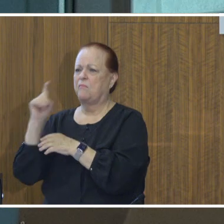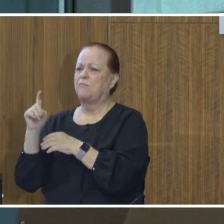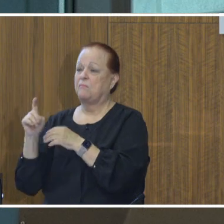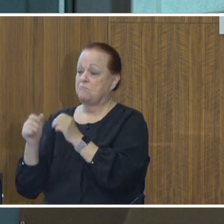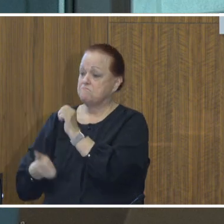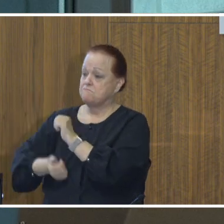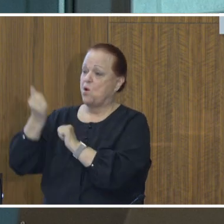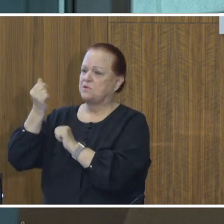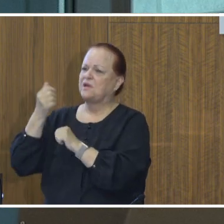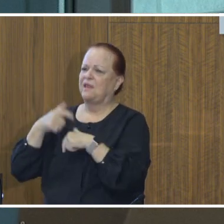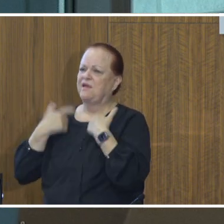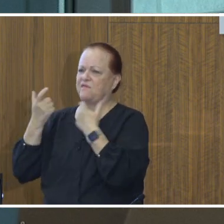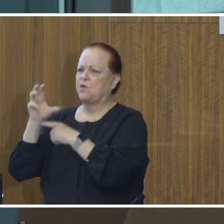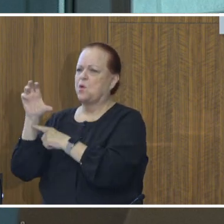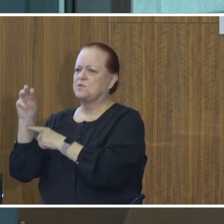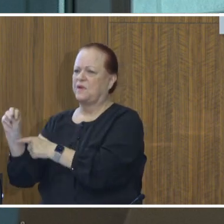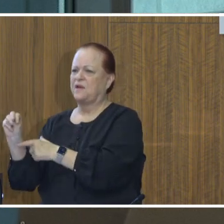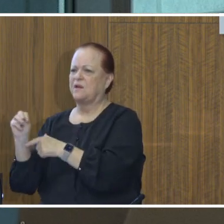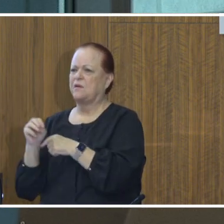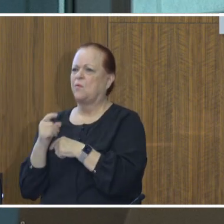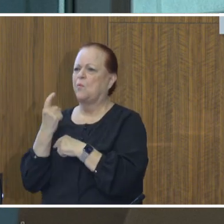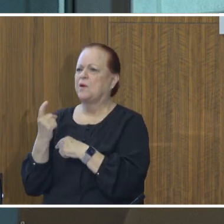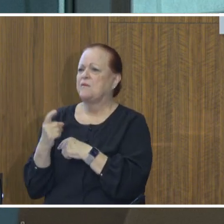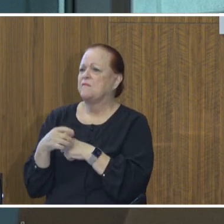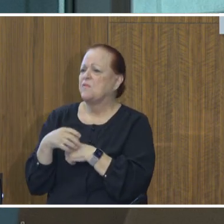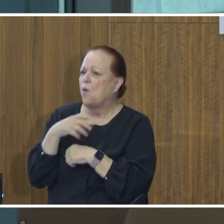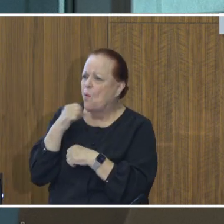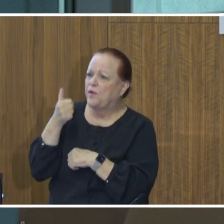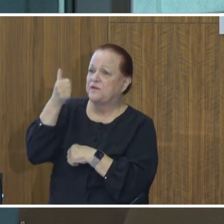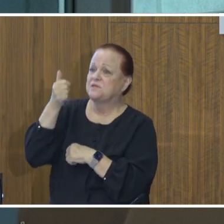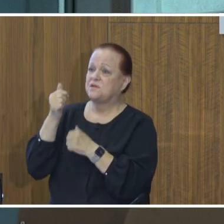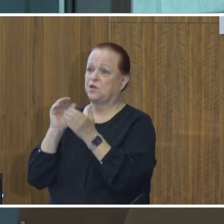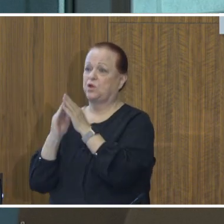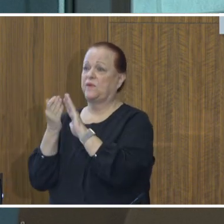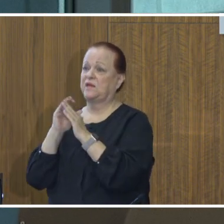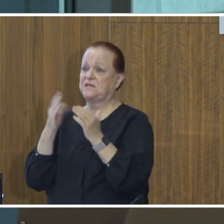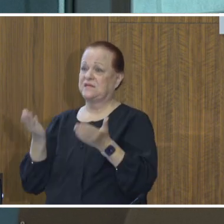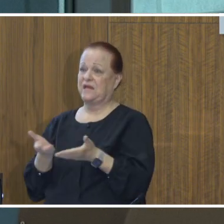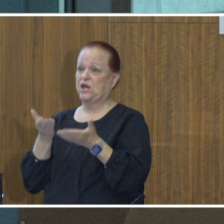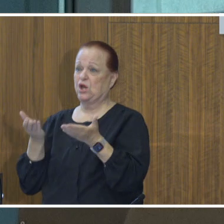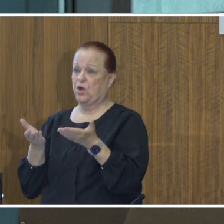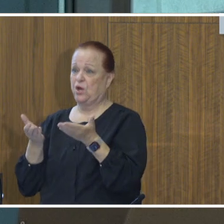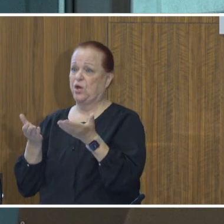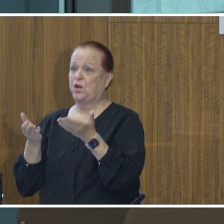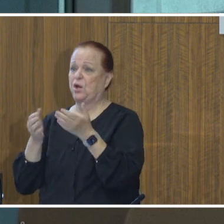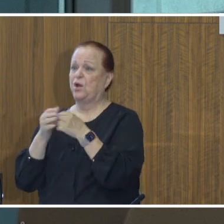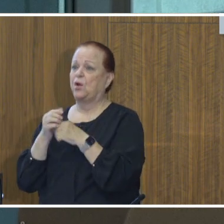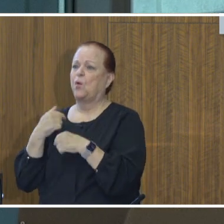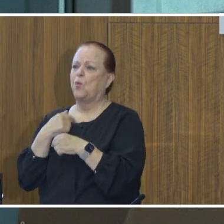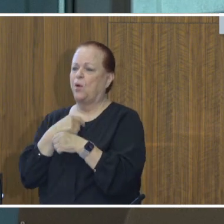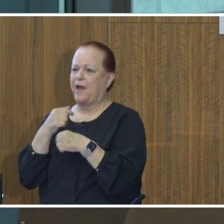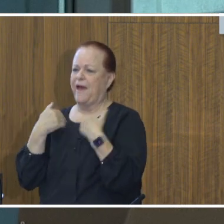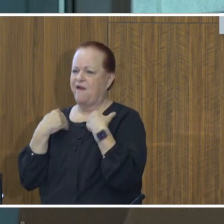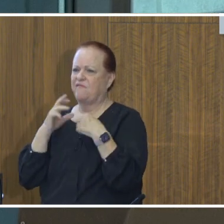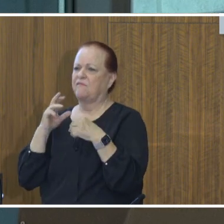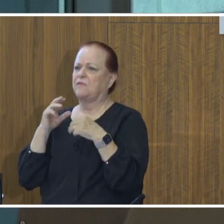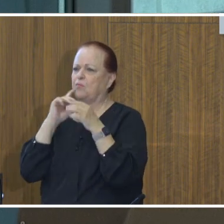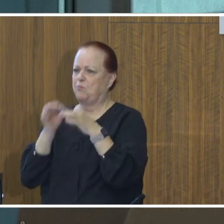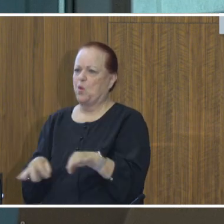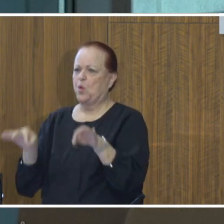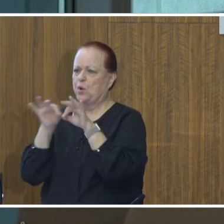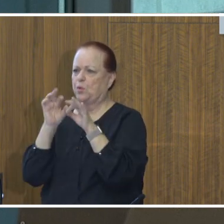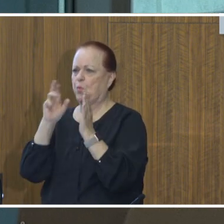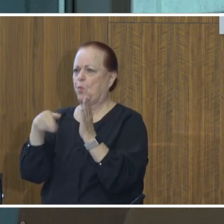Mesa. As one of the oldest Marshallese communities here on the continent, we play a vital role in preserving the